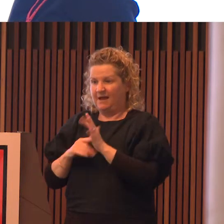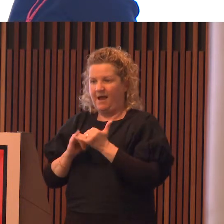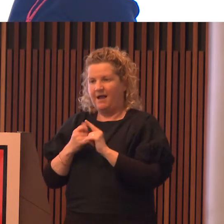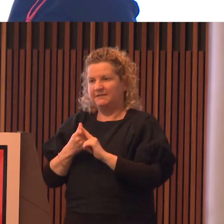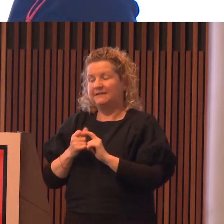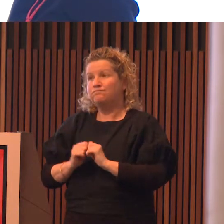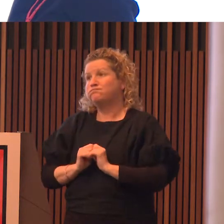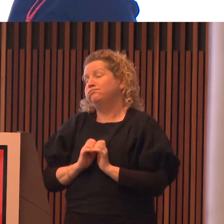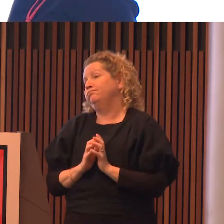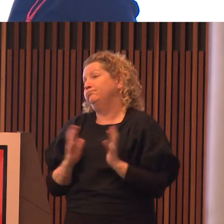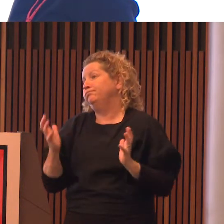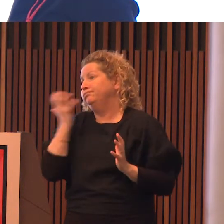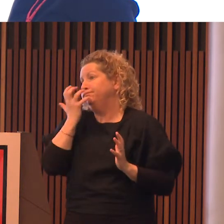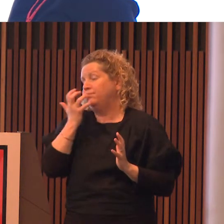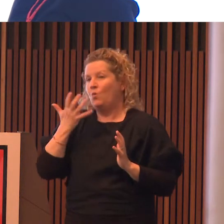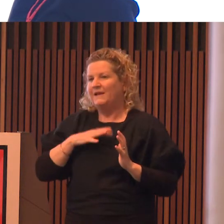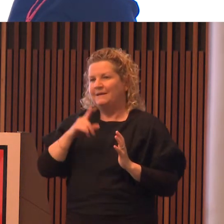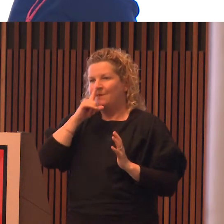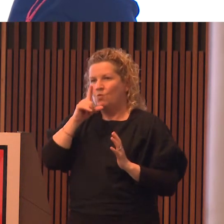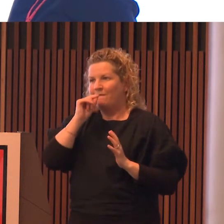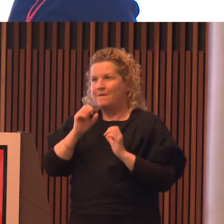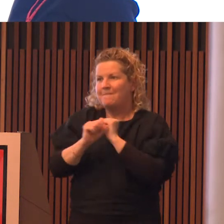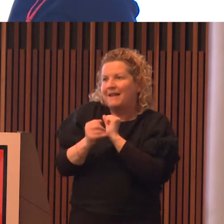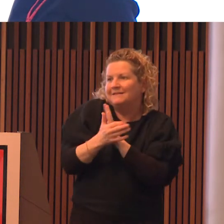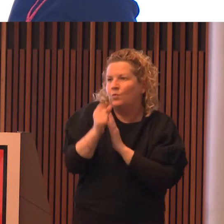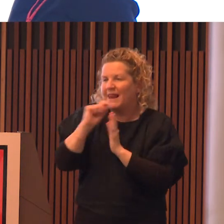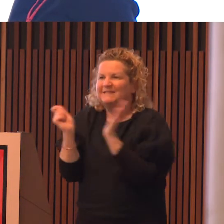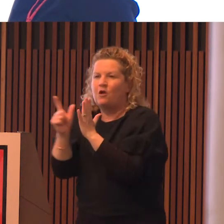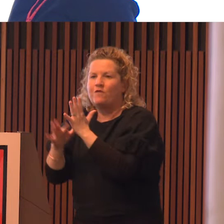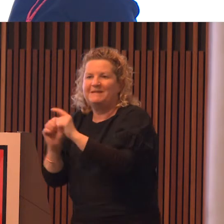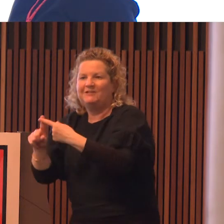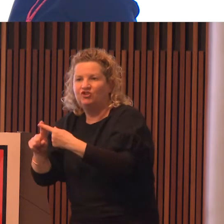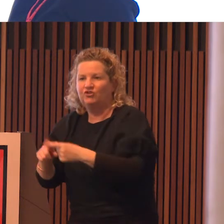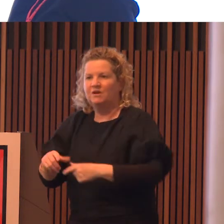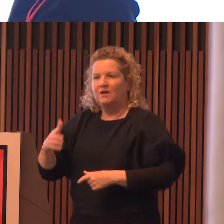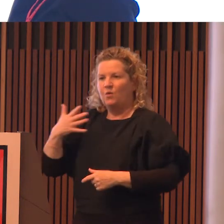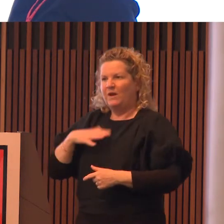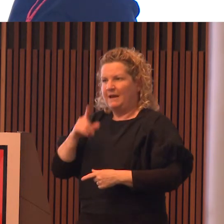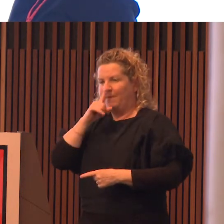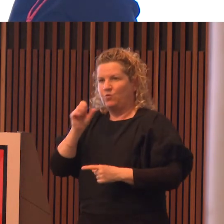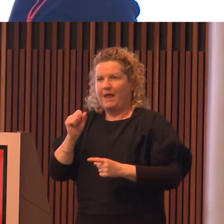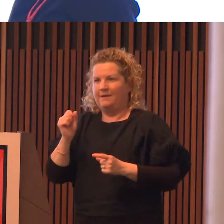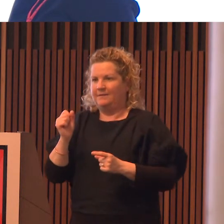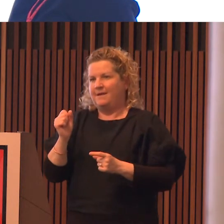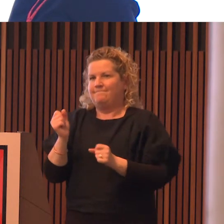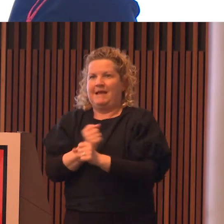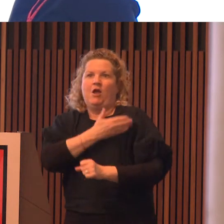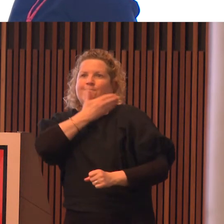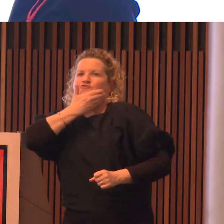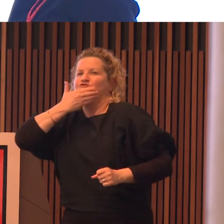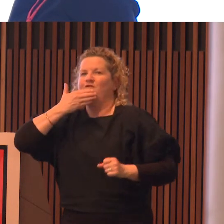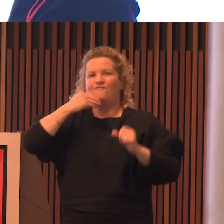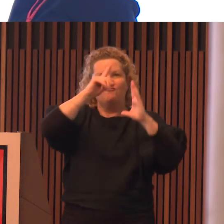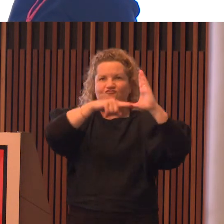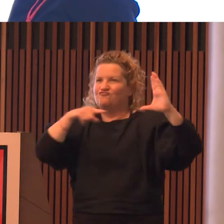with marketing skills who can sell the message. We need people who can turn this stuff into flashy graphics. We need all of that skill set.